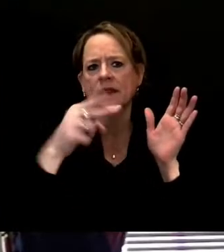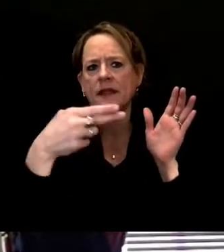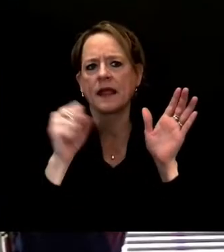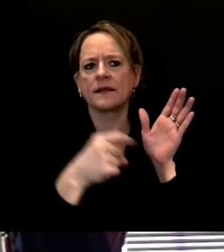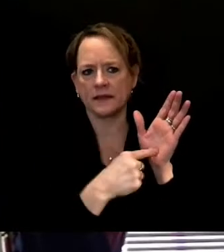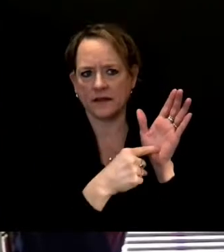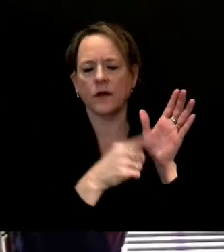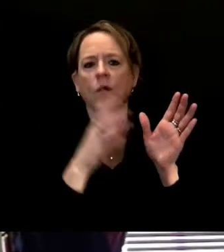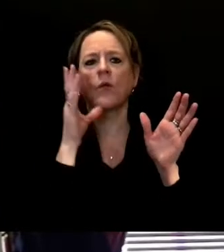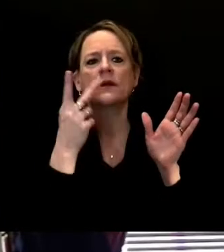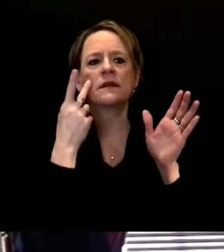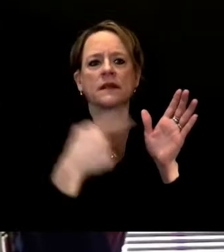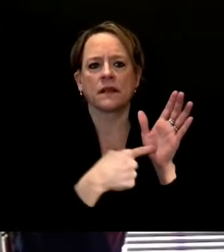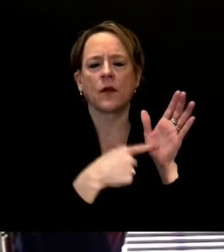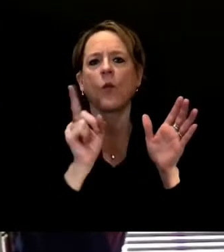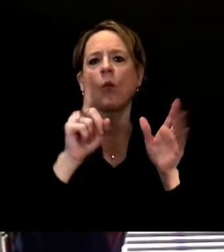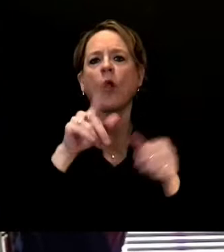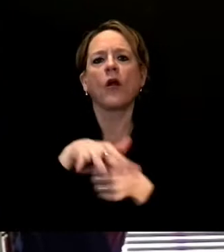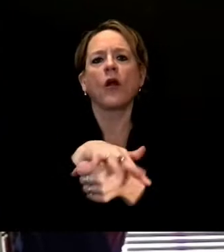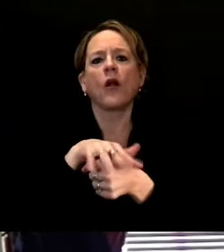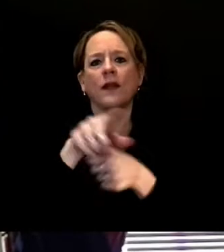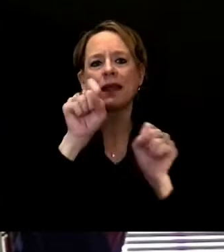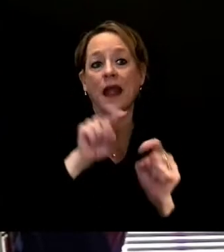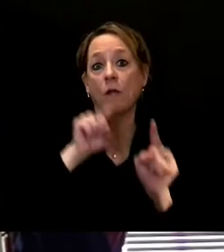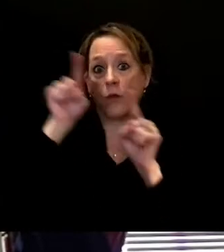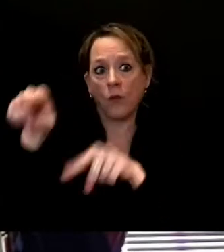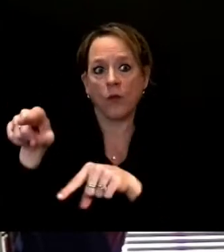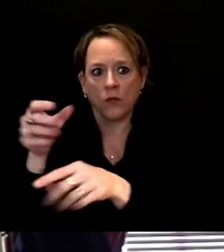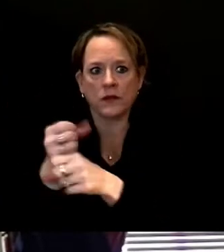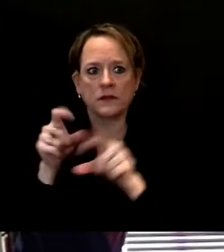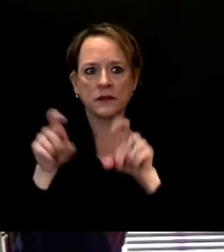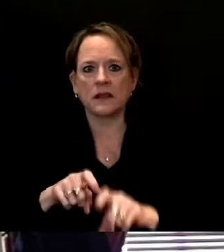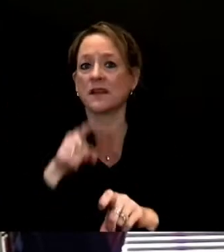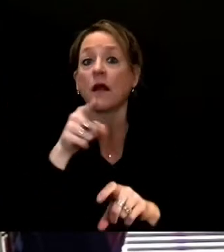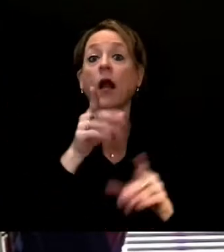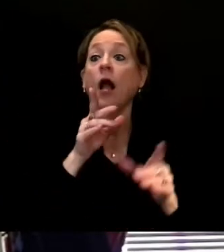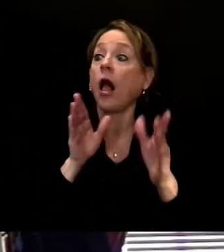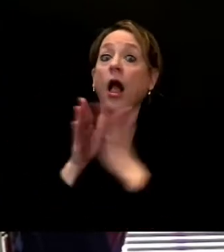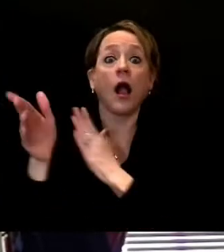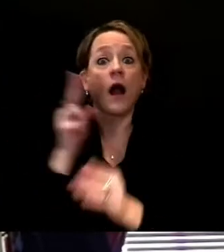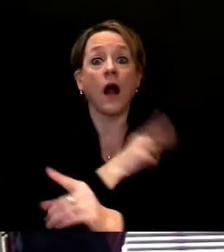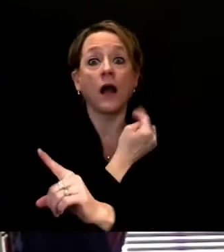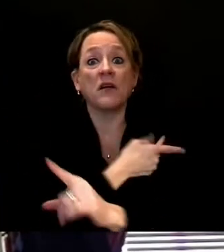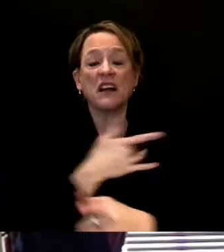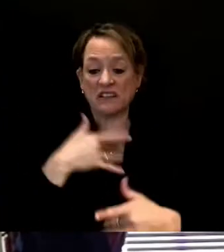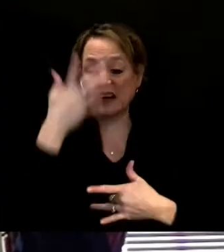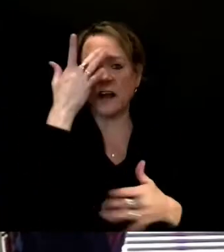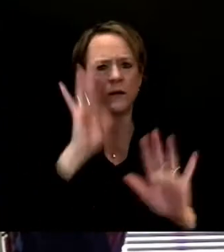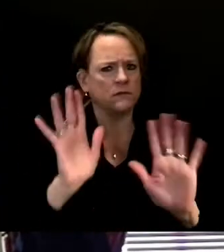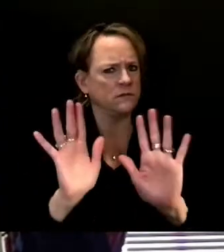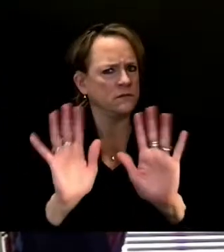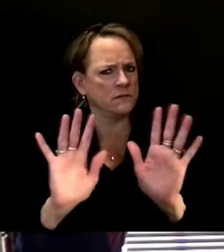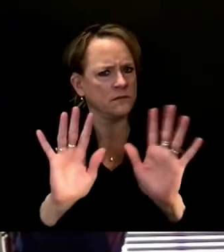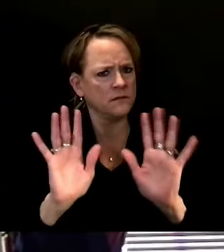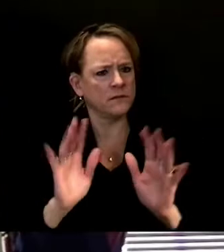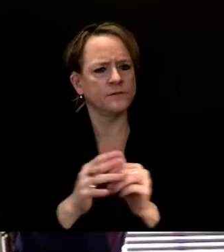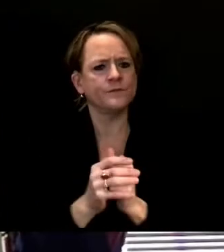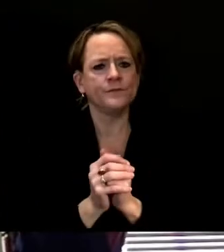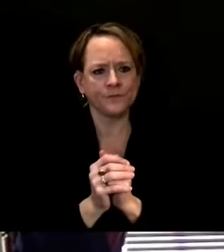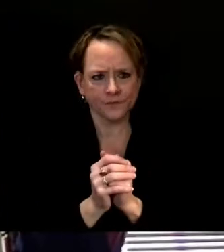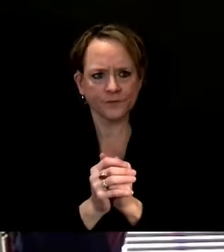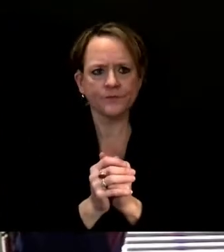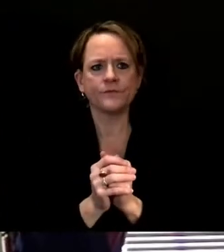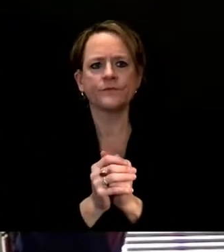workers by treating others with kindness, respect, empathy, and compassion whenever you're at the doctor's office, in the